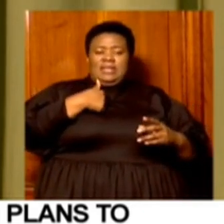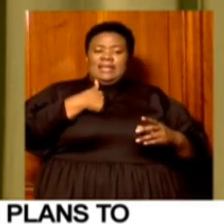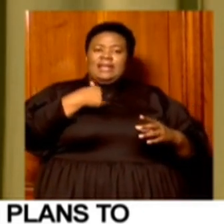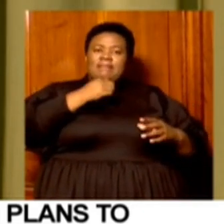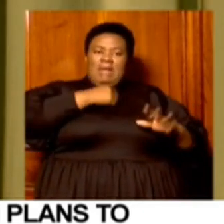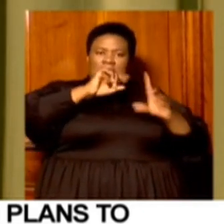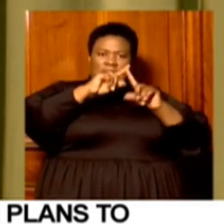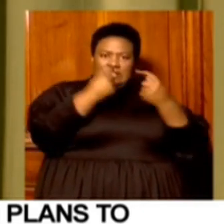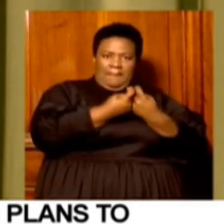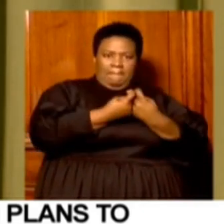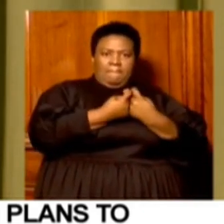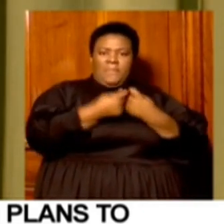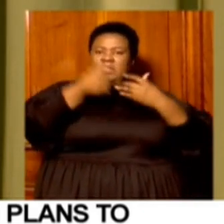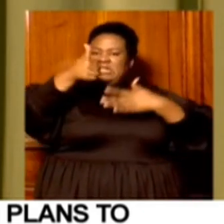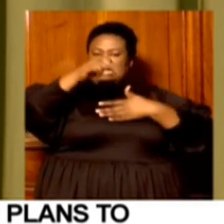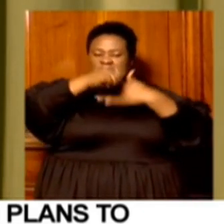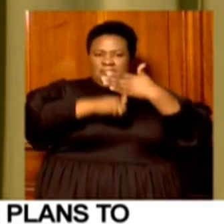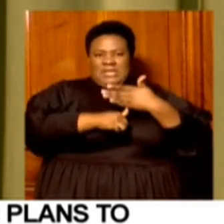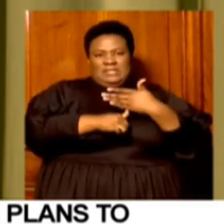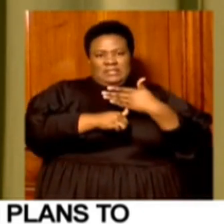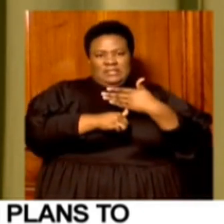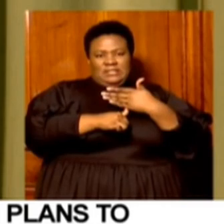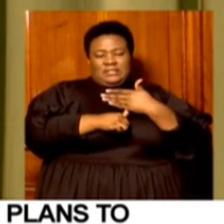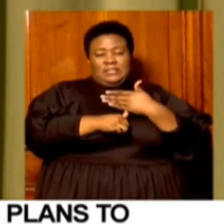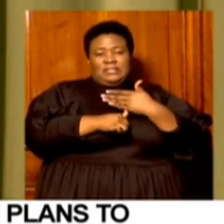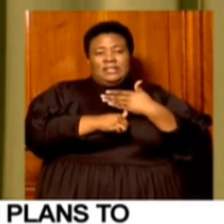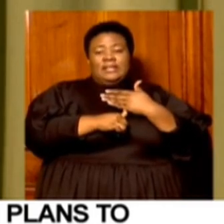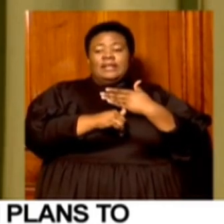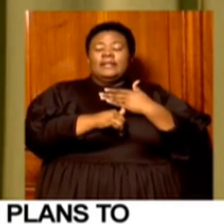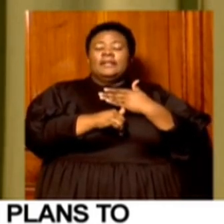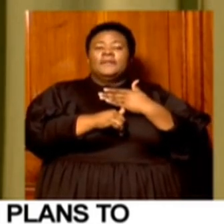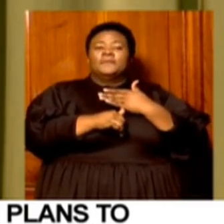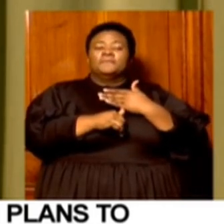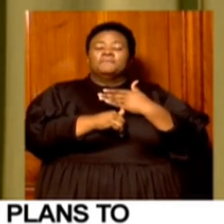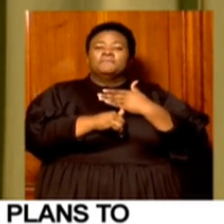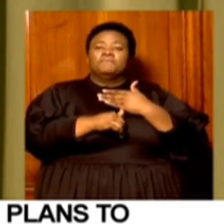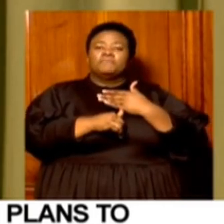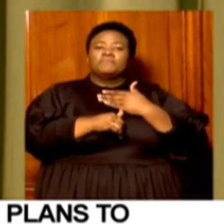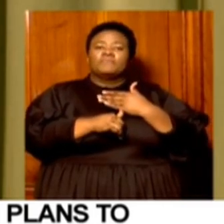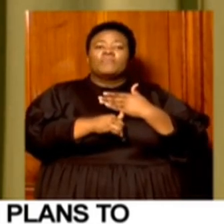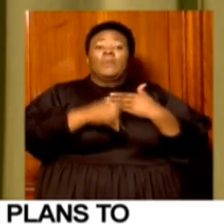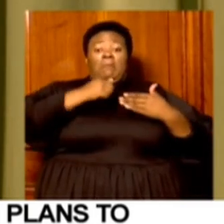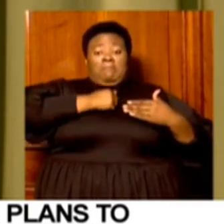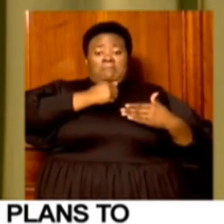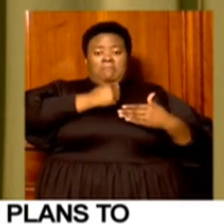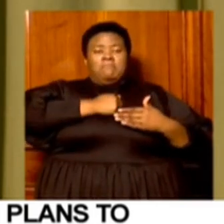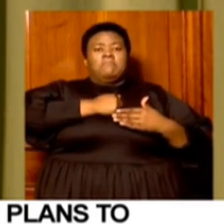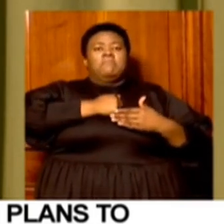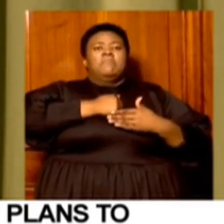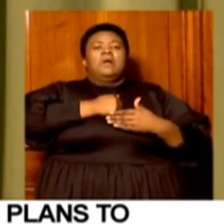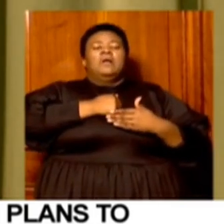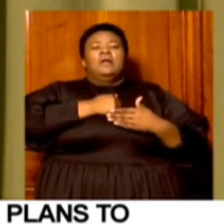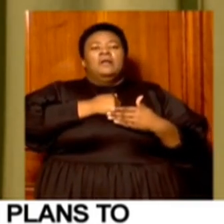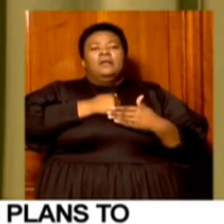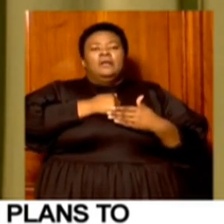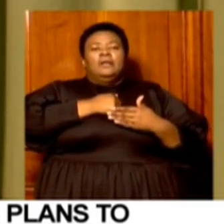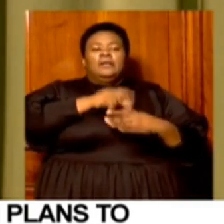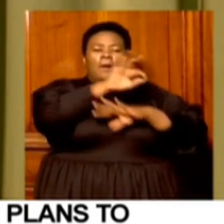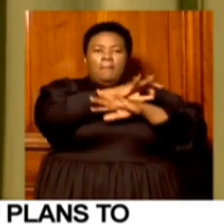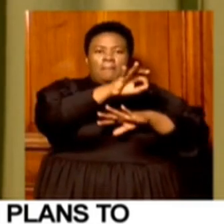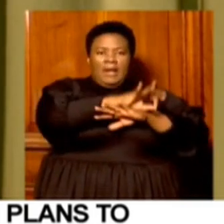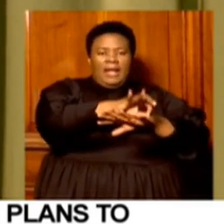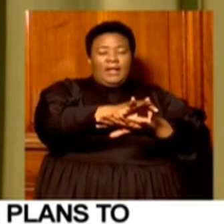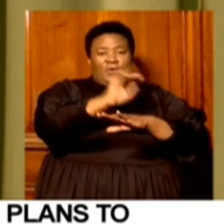administration, and then as part of the mandate of this government, my mandate top on the agenda was to fix the